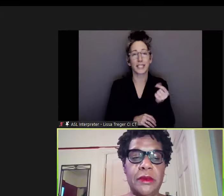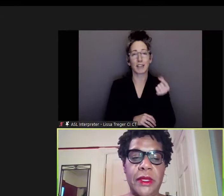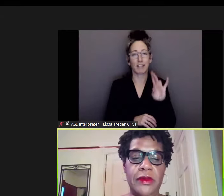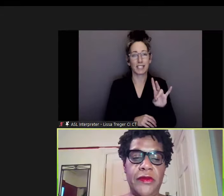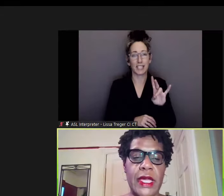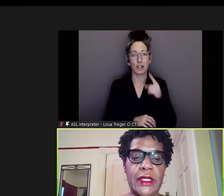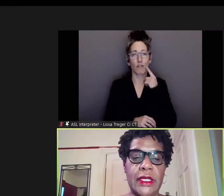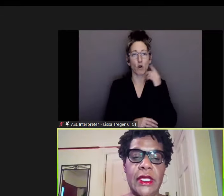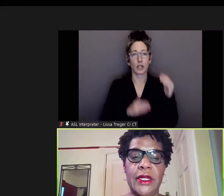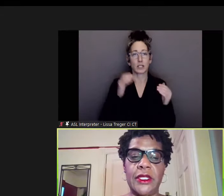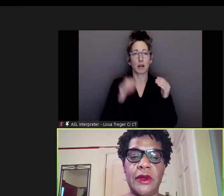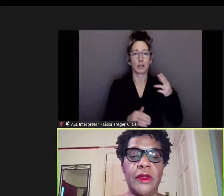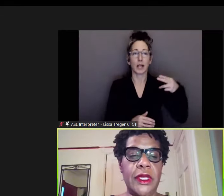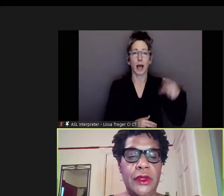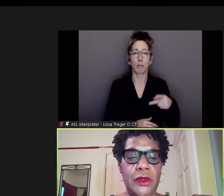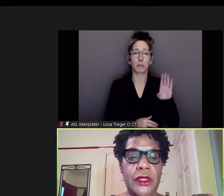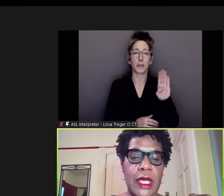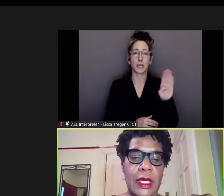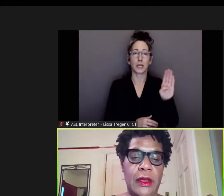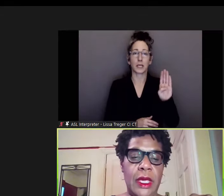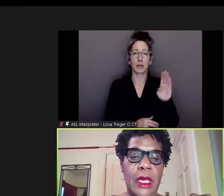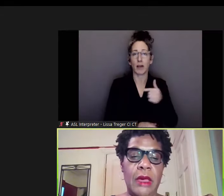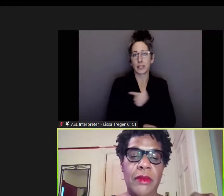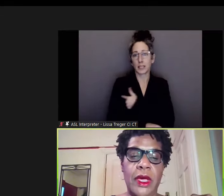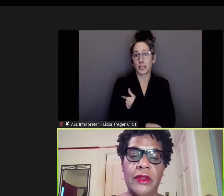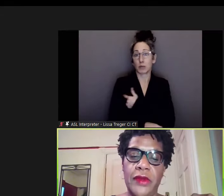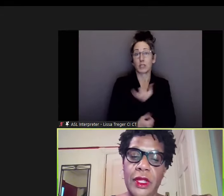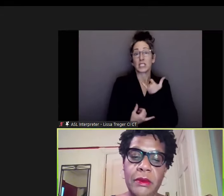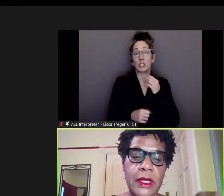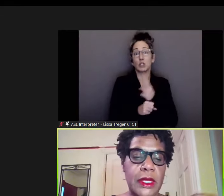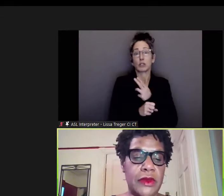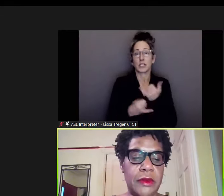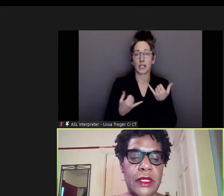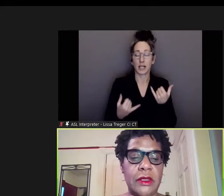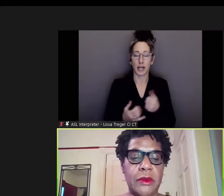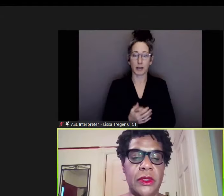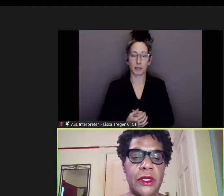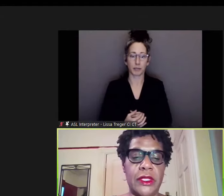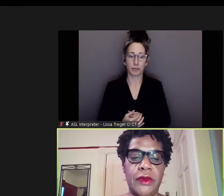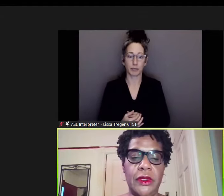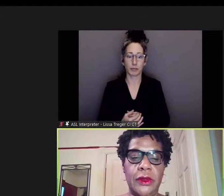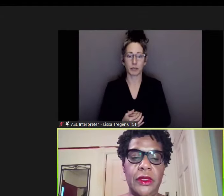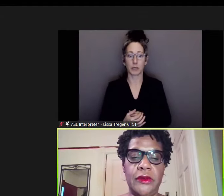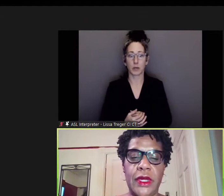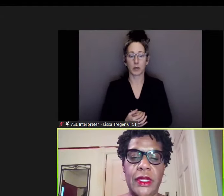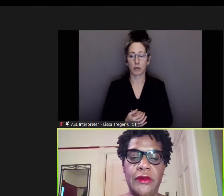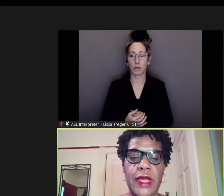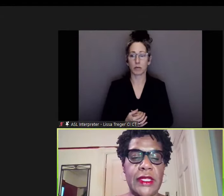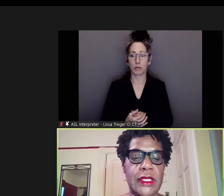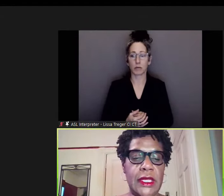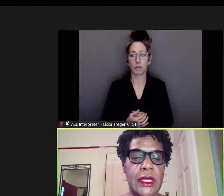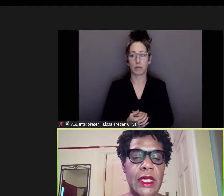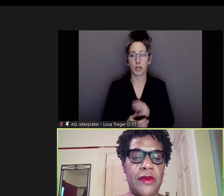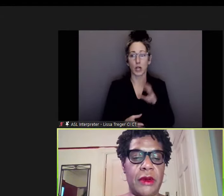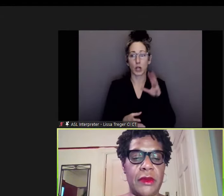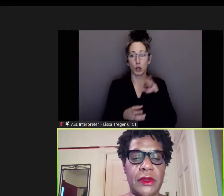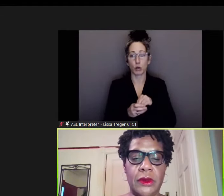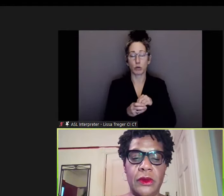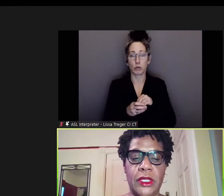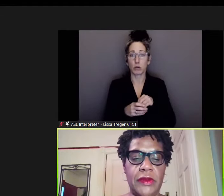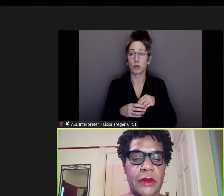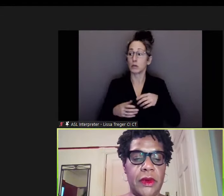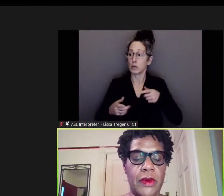adult hepatitis B vaccine that is currently in use today. Beyond development, his responsibilities have included directing vaccine